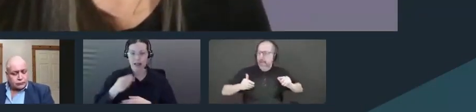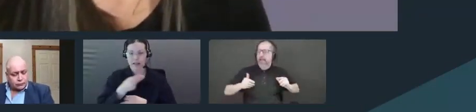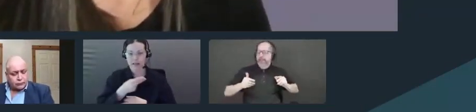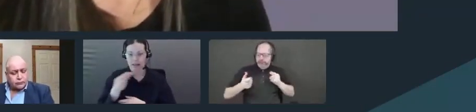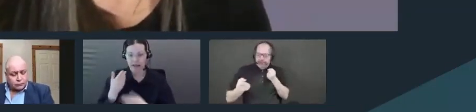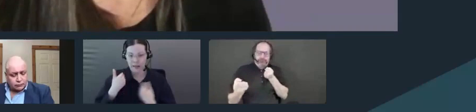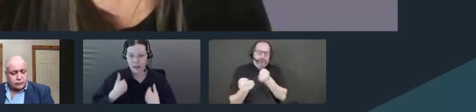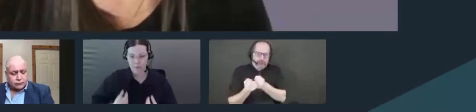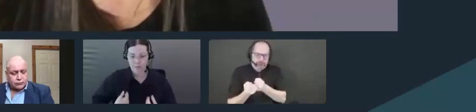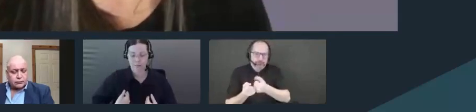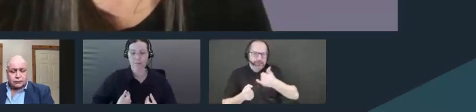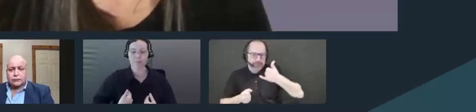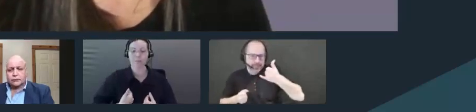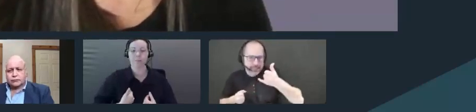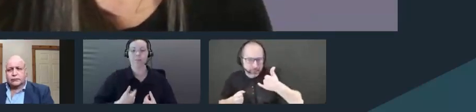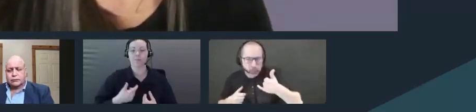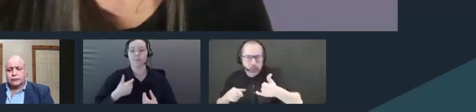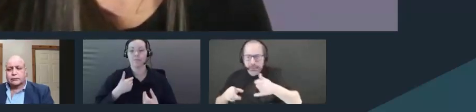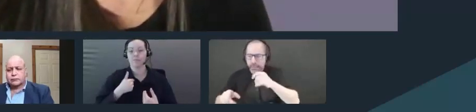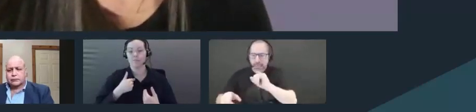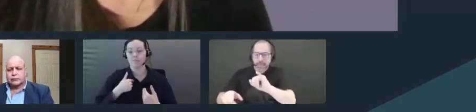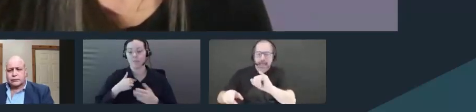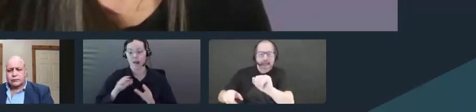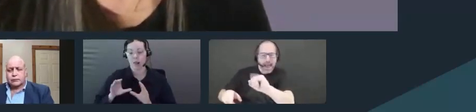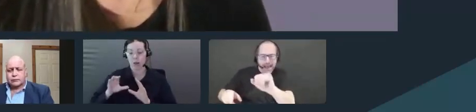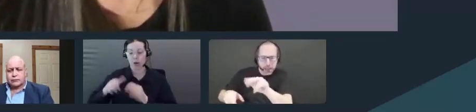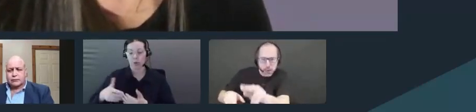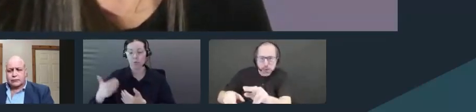Youth Council are saying and doing.